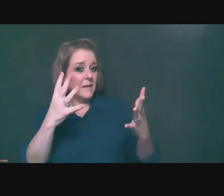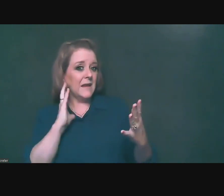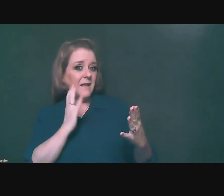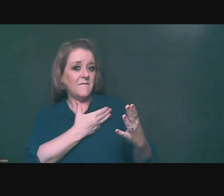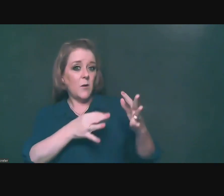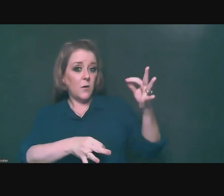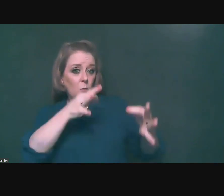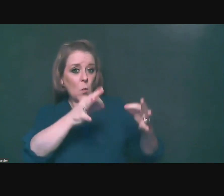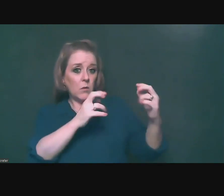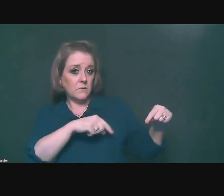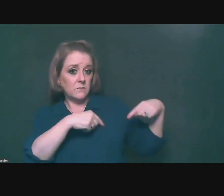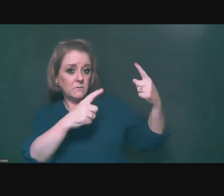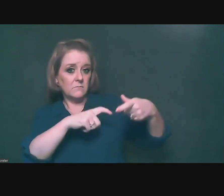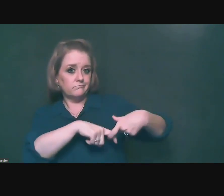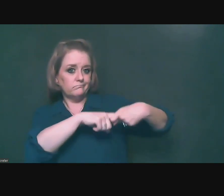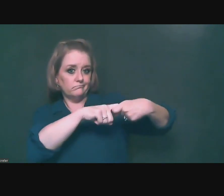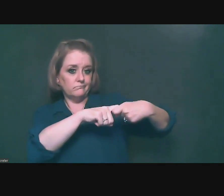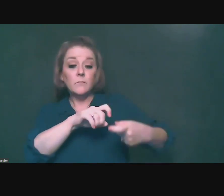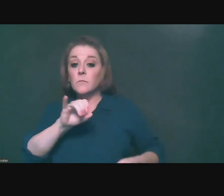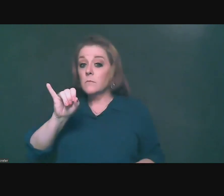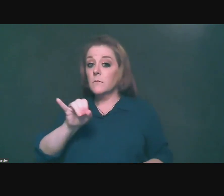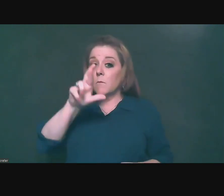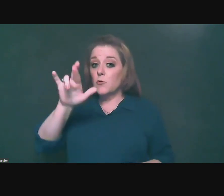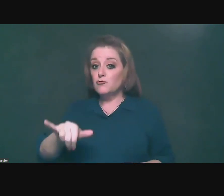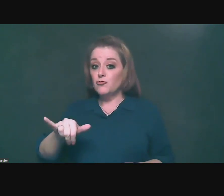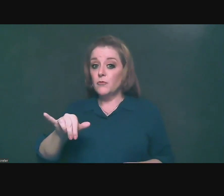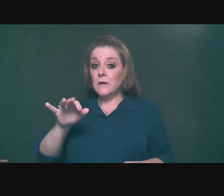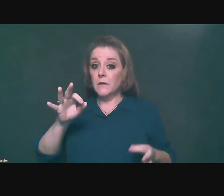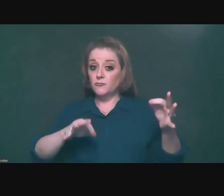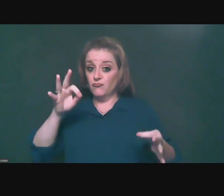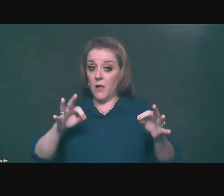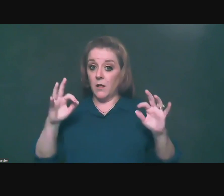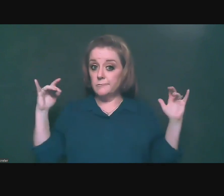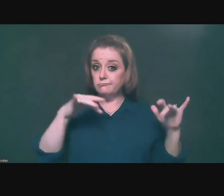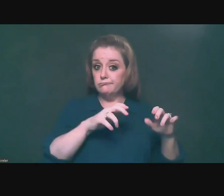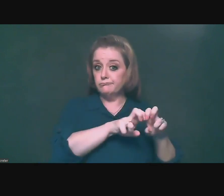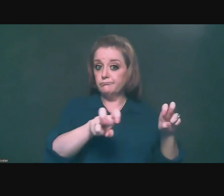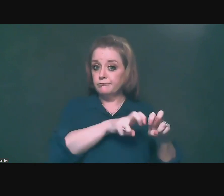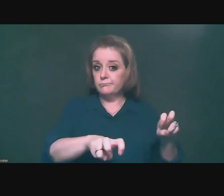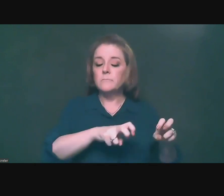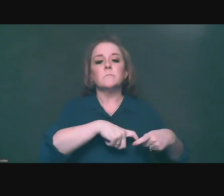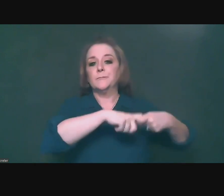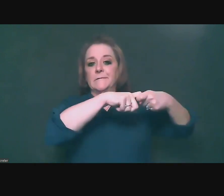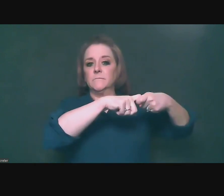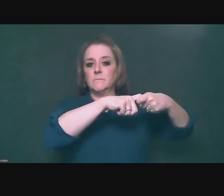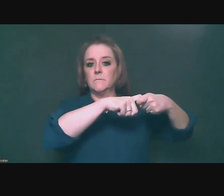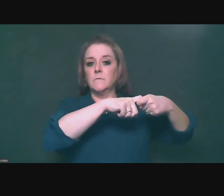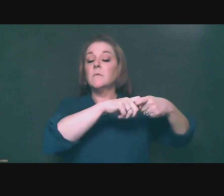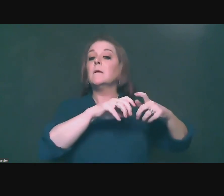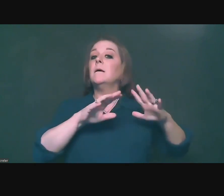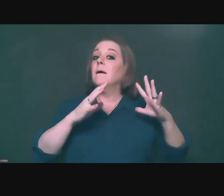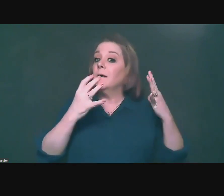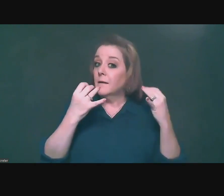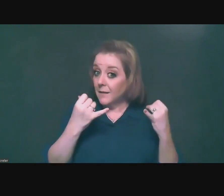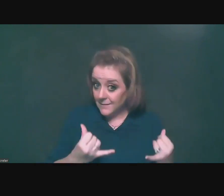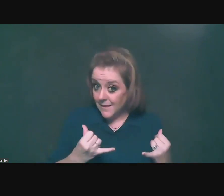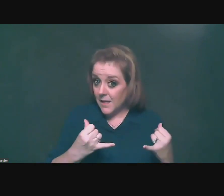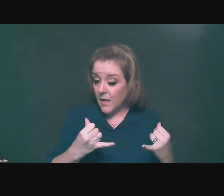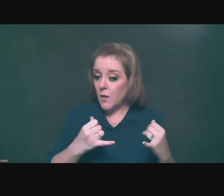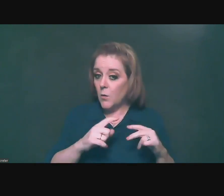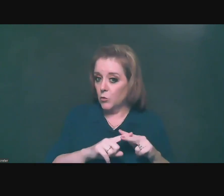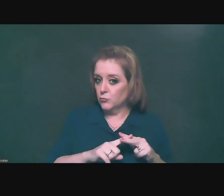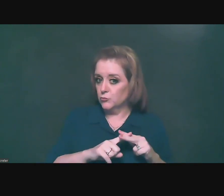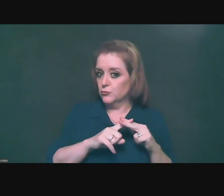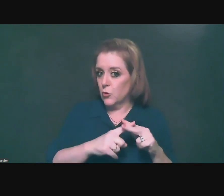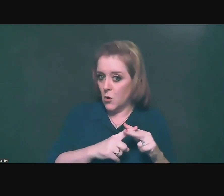functions, including jury trials during this crisis. And we're currently putting in place now protocols so that when